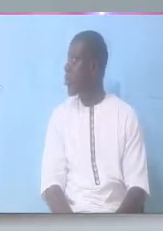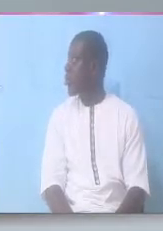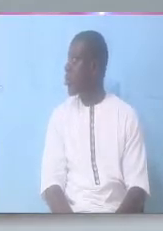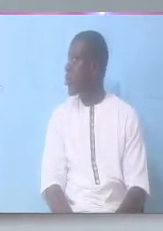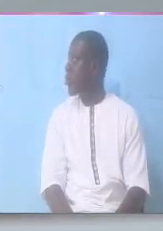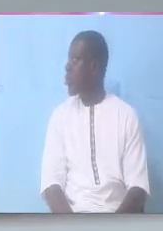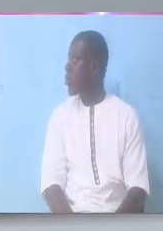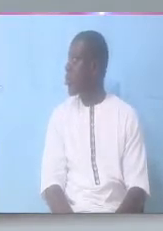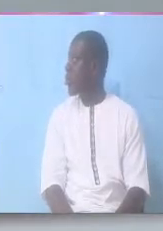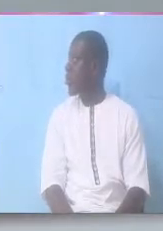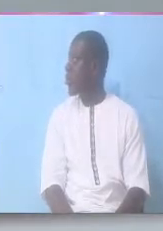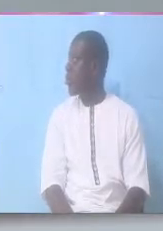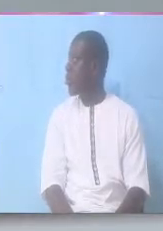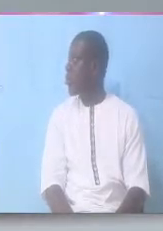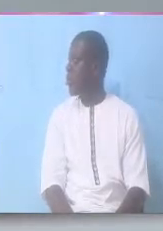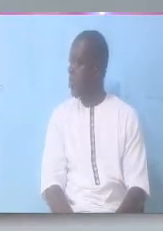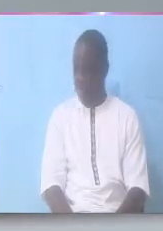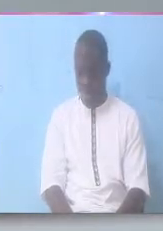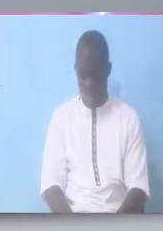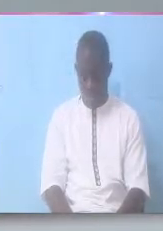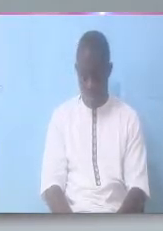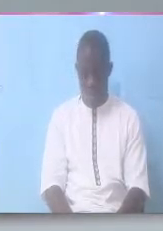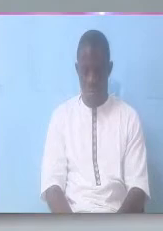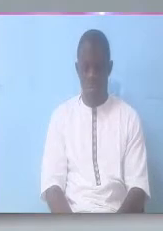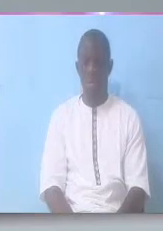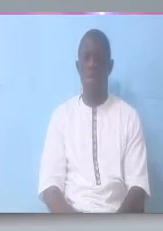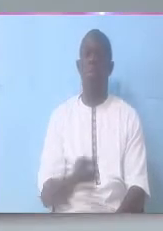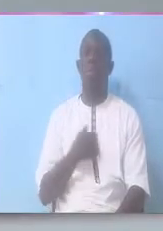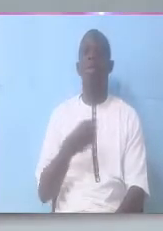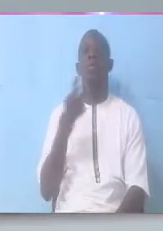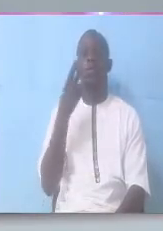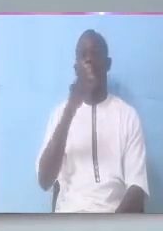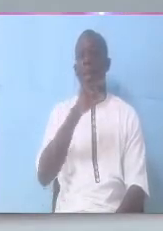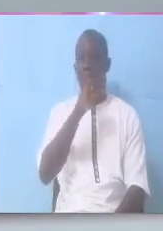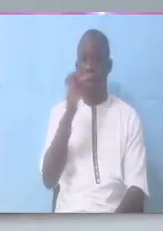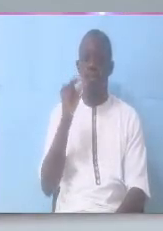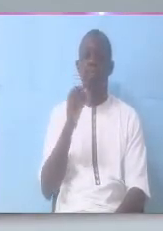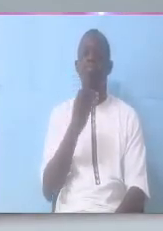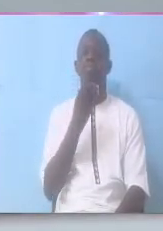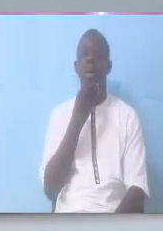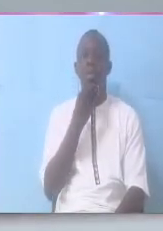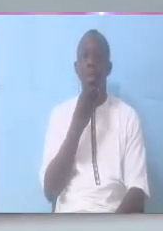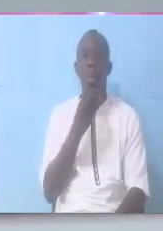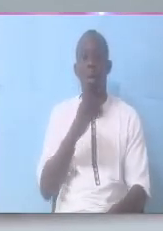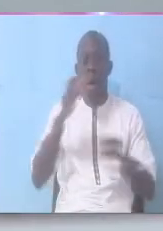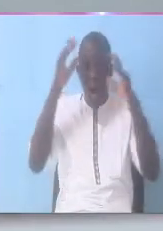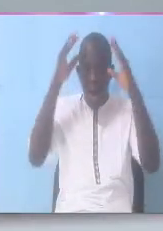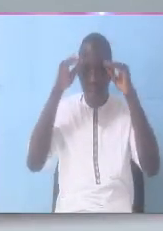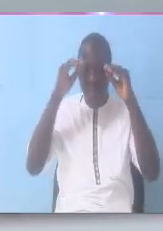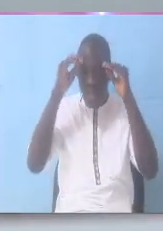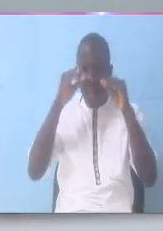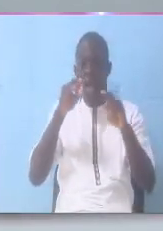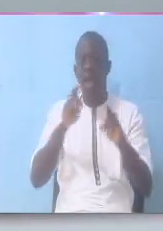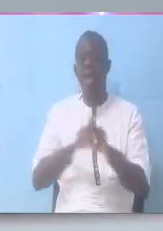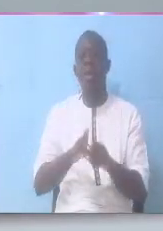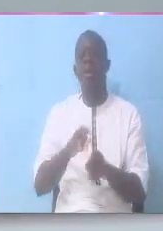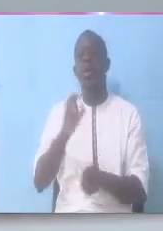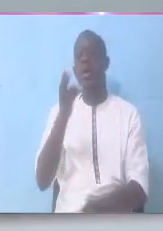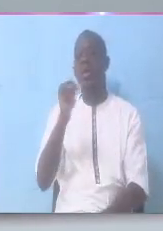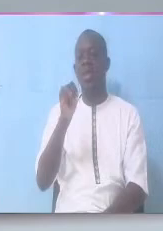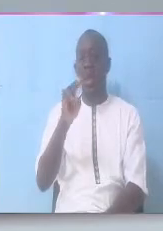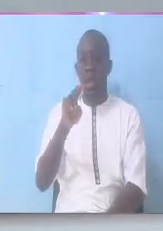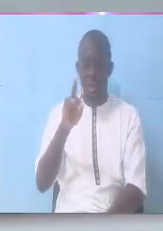I can clearly see the names of Usainu Dabo, Halifa Sallah, PDOIS, Henry